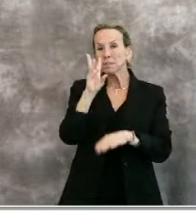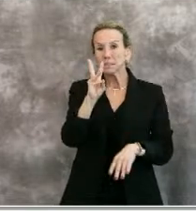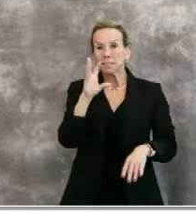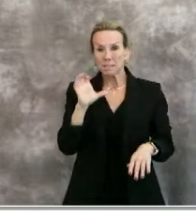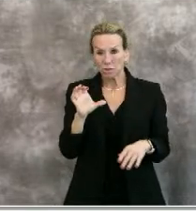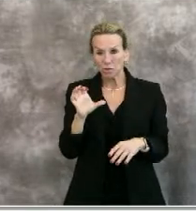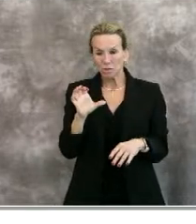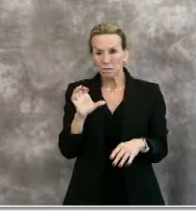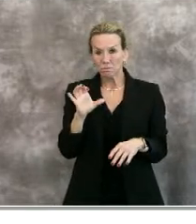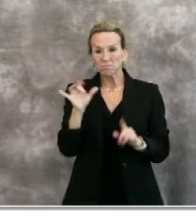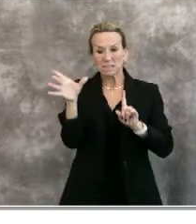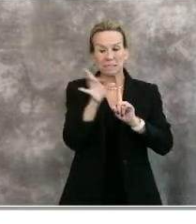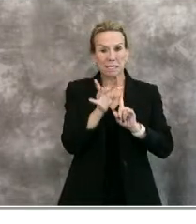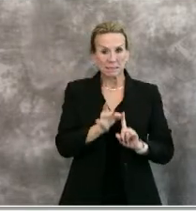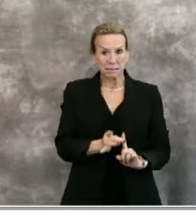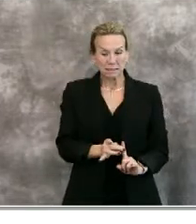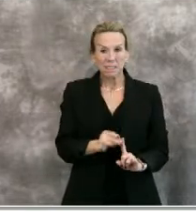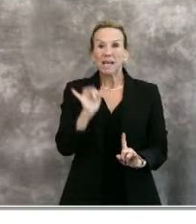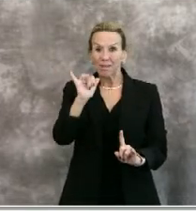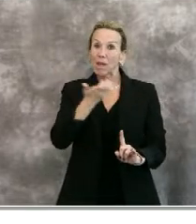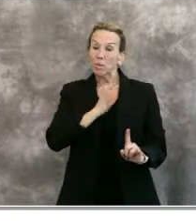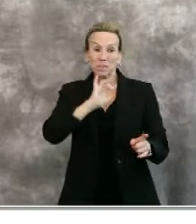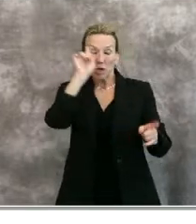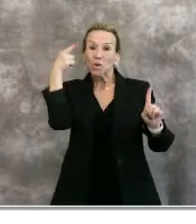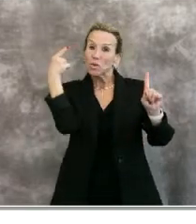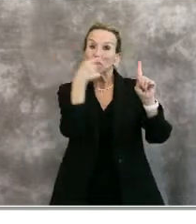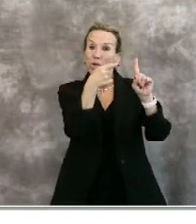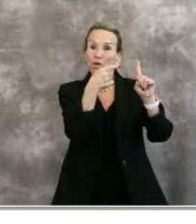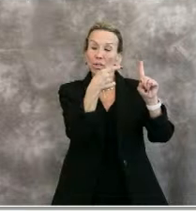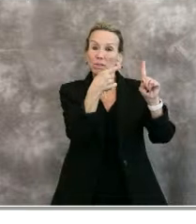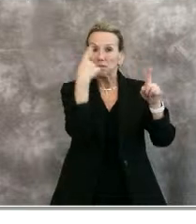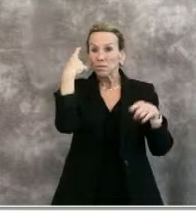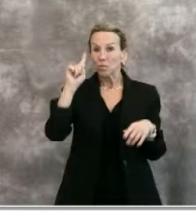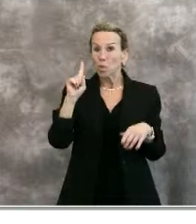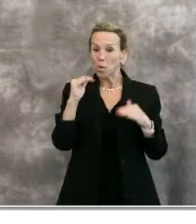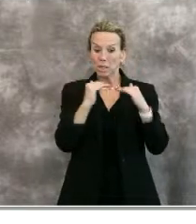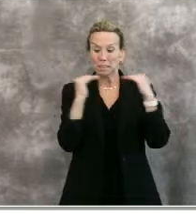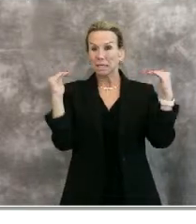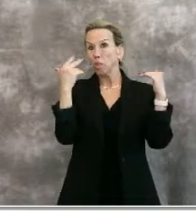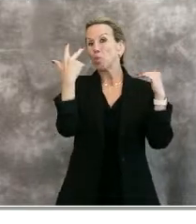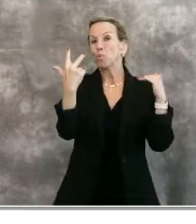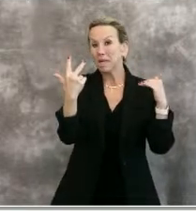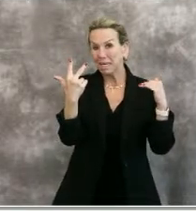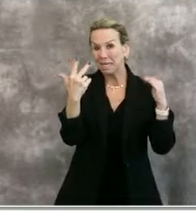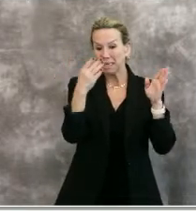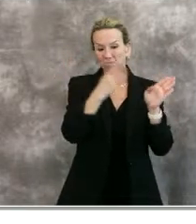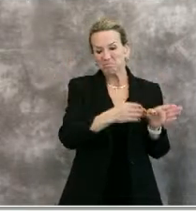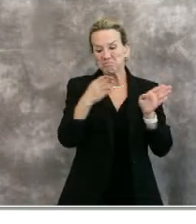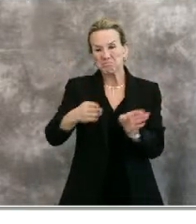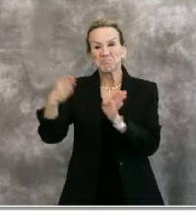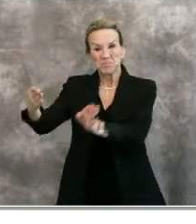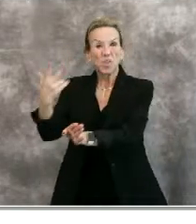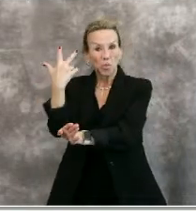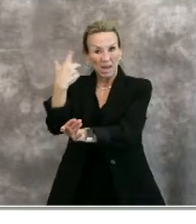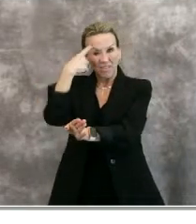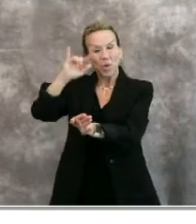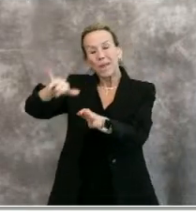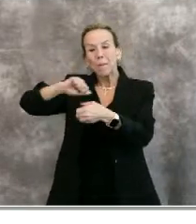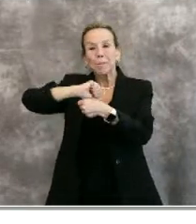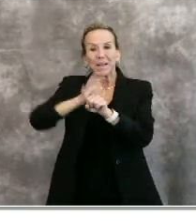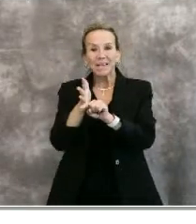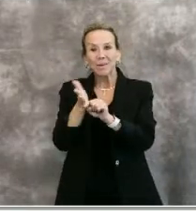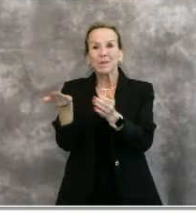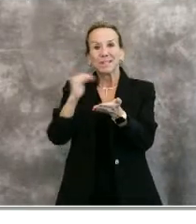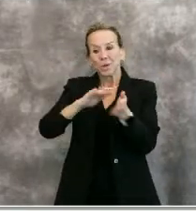6,600 cases, which was our target for stage 3 of the pandemic